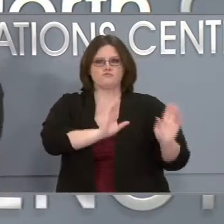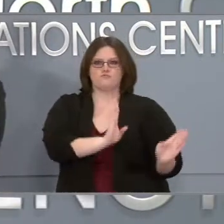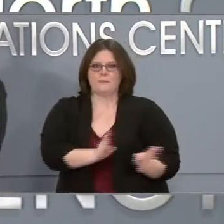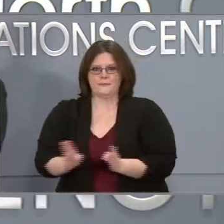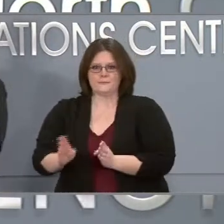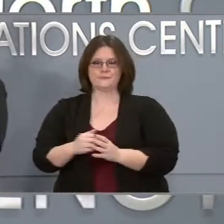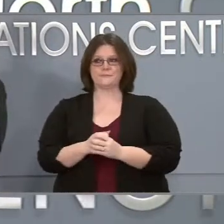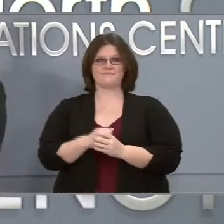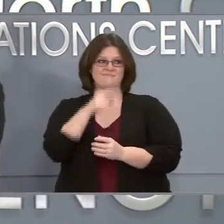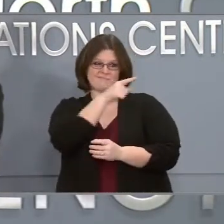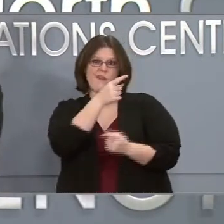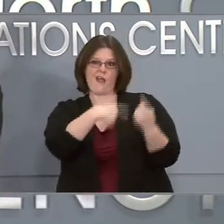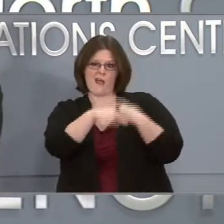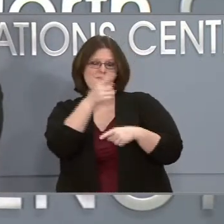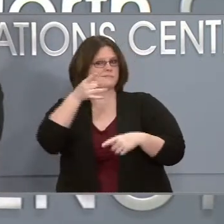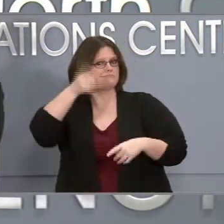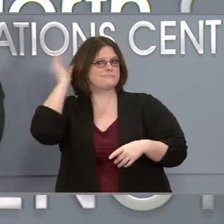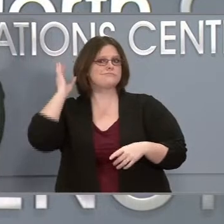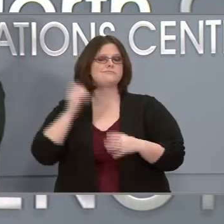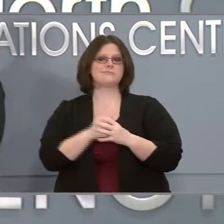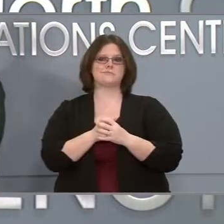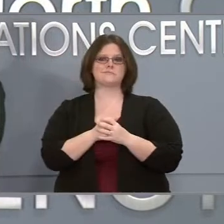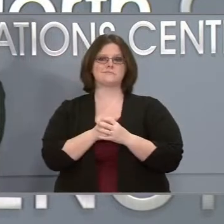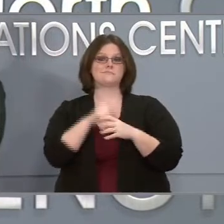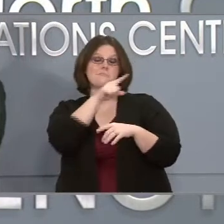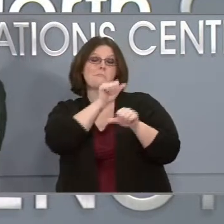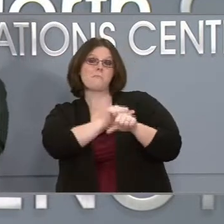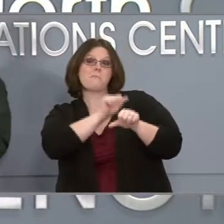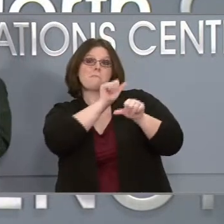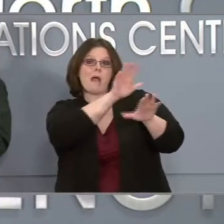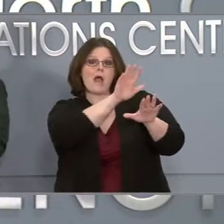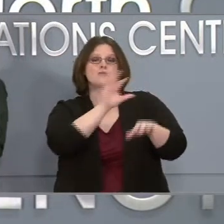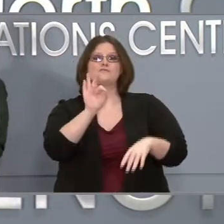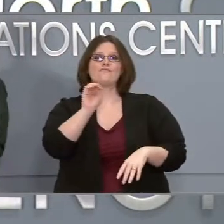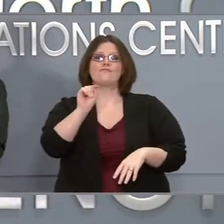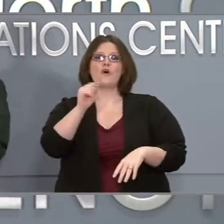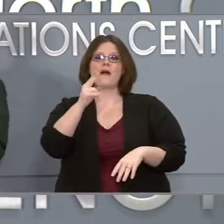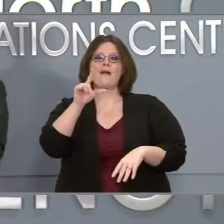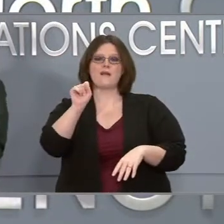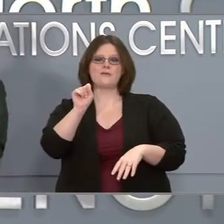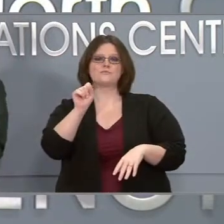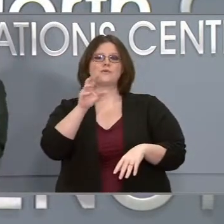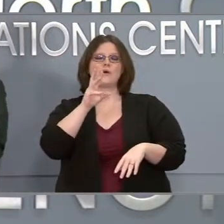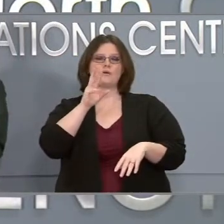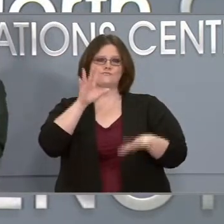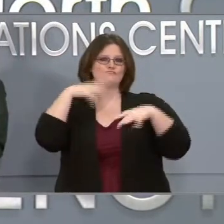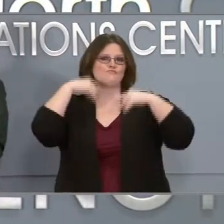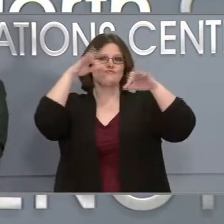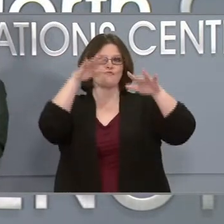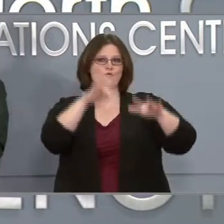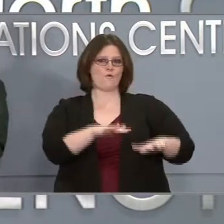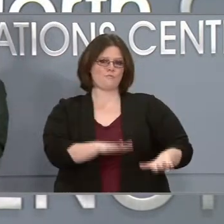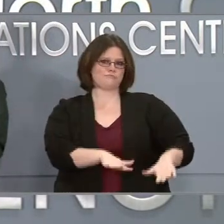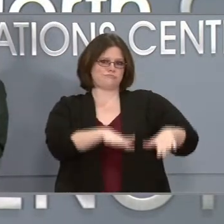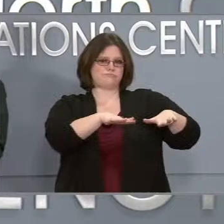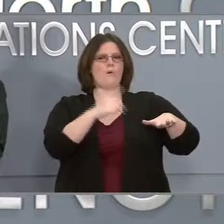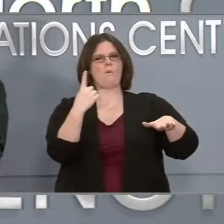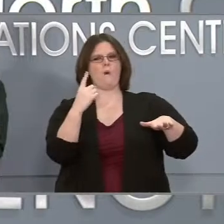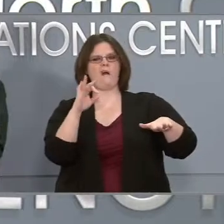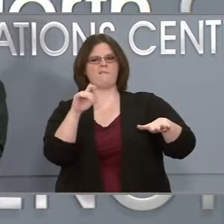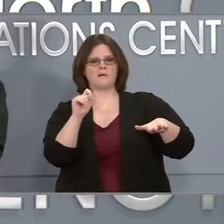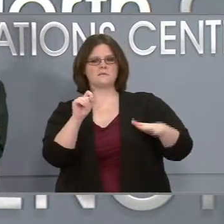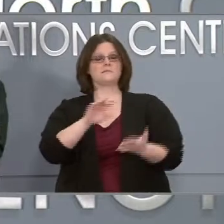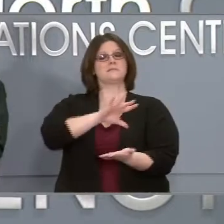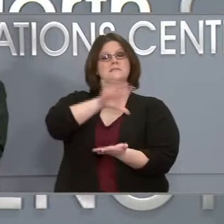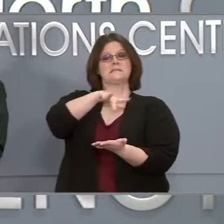As much as a foot of snow is expected to fall in the mountains and foothills and in central North Carolina freezing rain and sleet